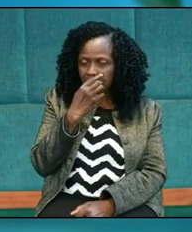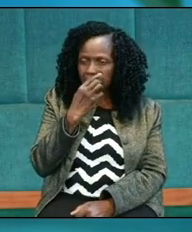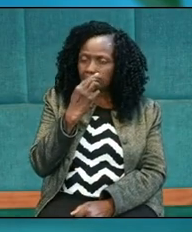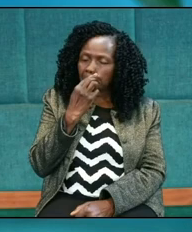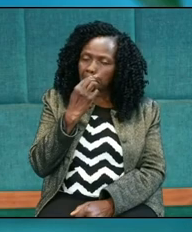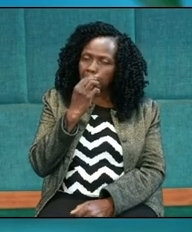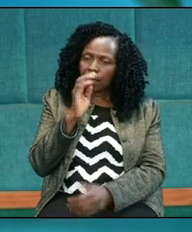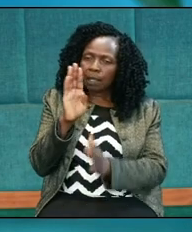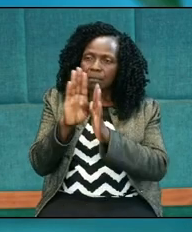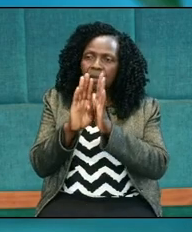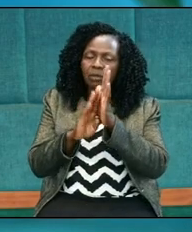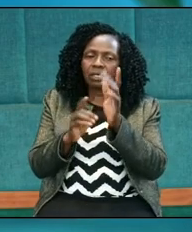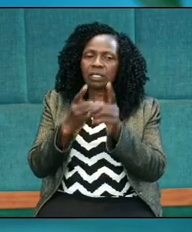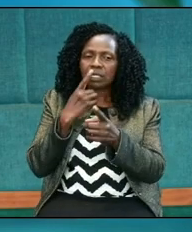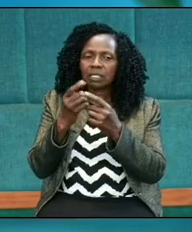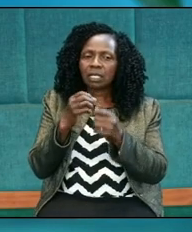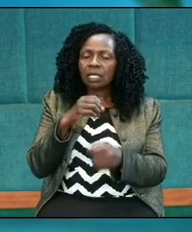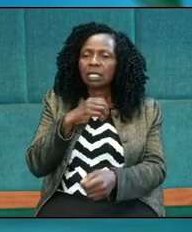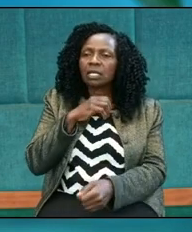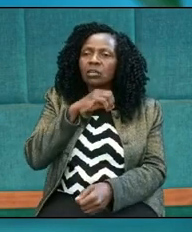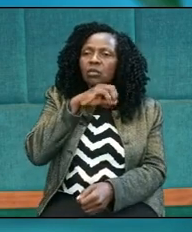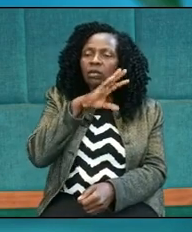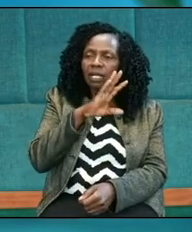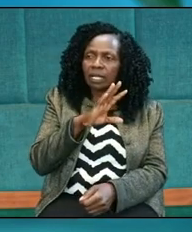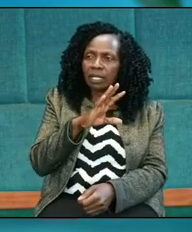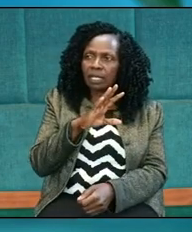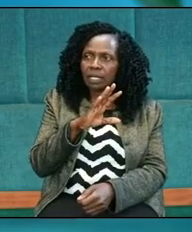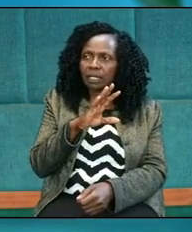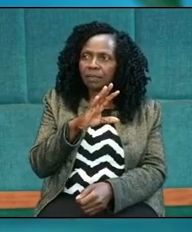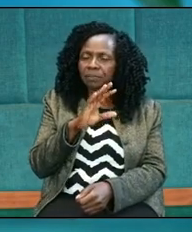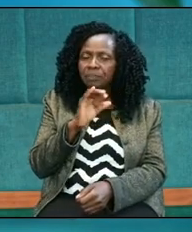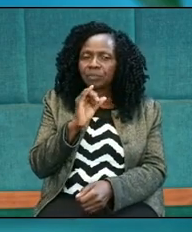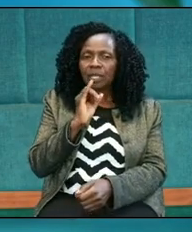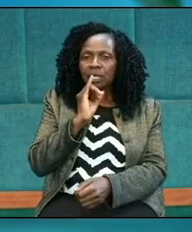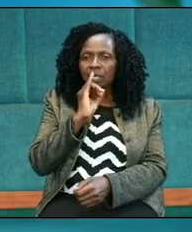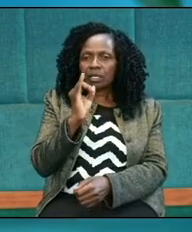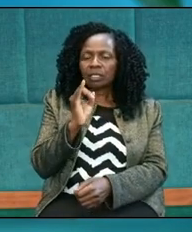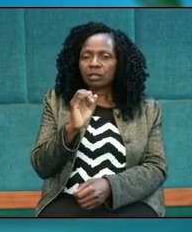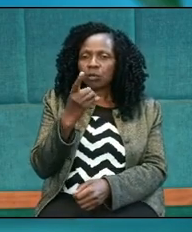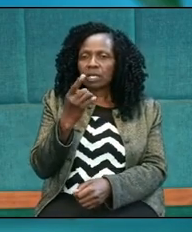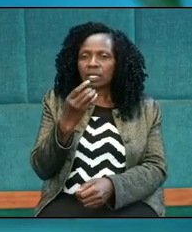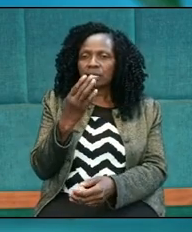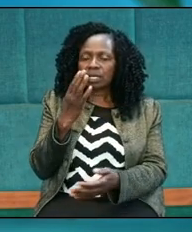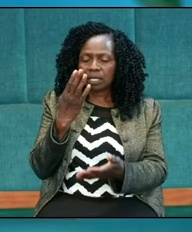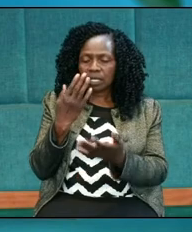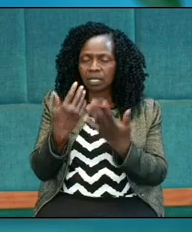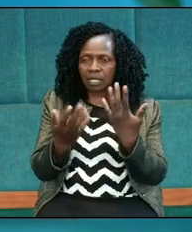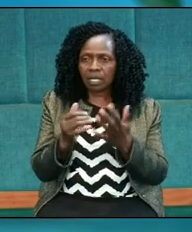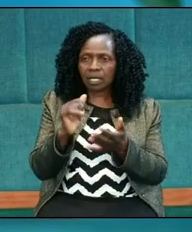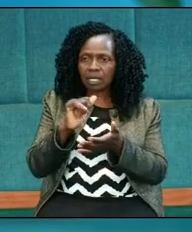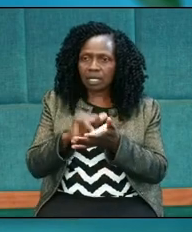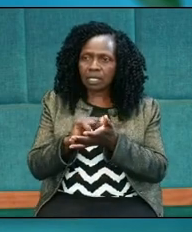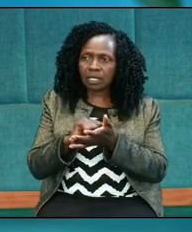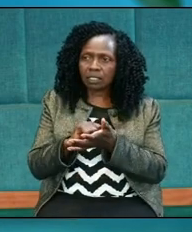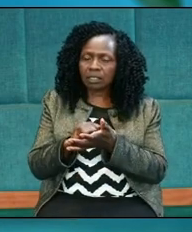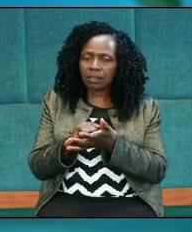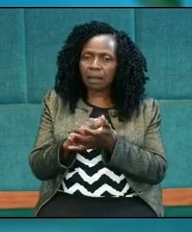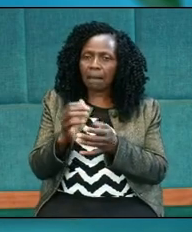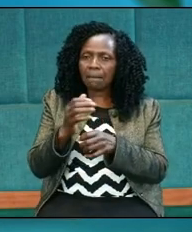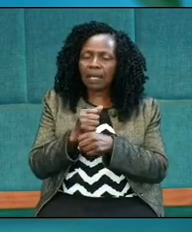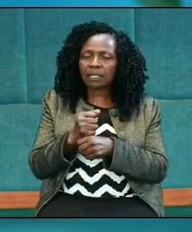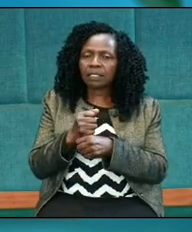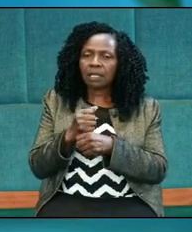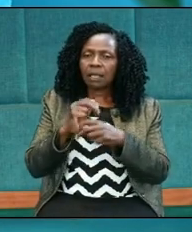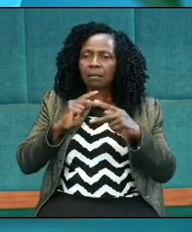world is picking up and realizing this is the way to go. Not because of Christian, not because of religion, but because they want to maintain